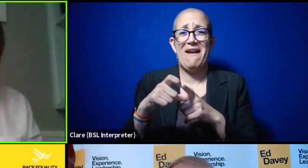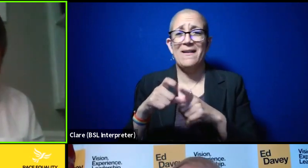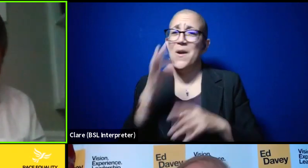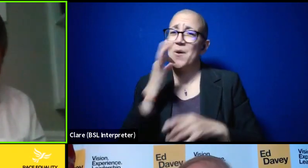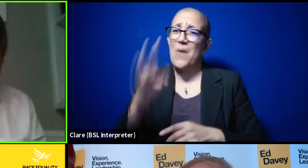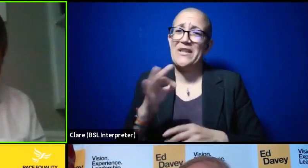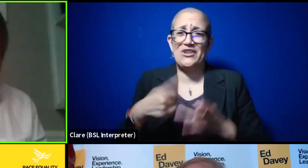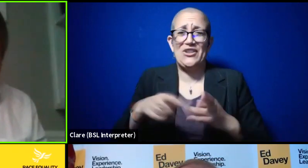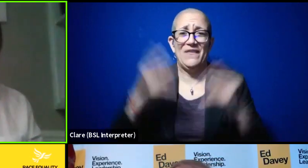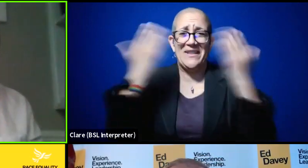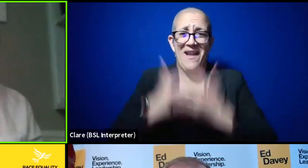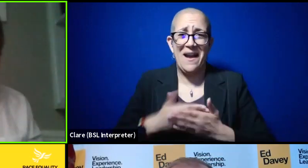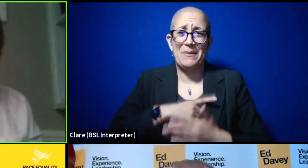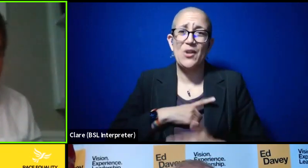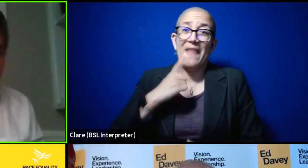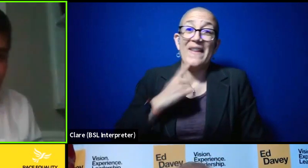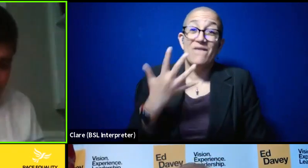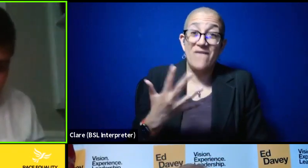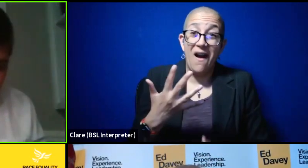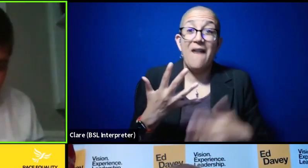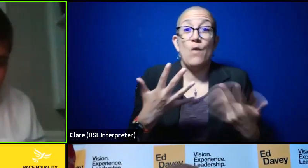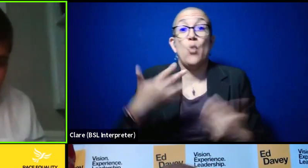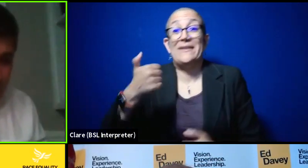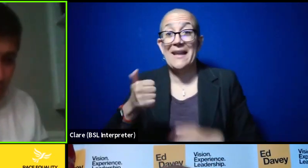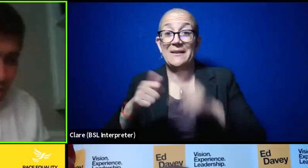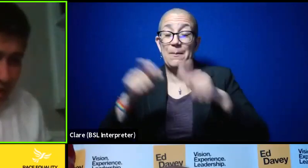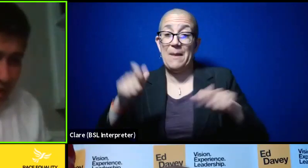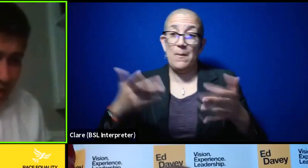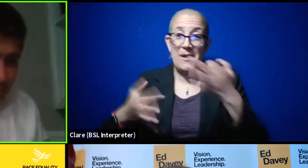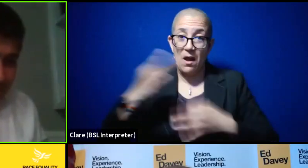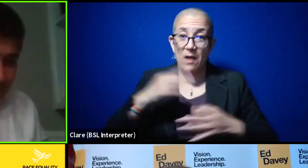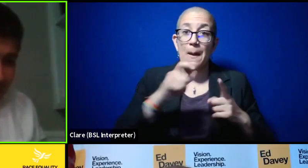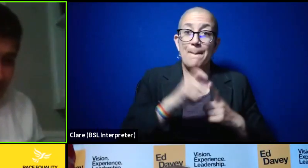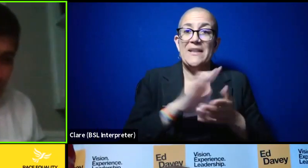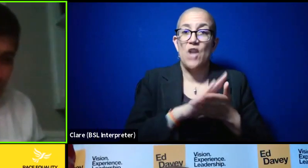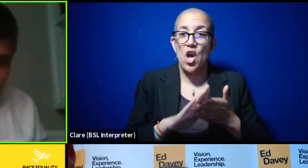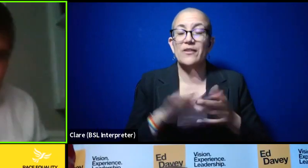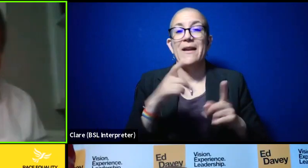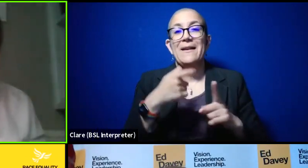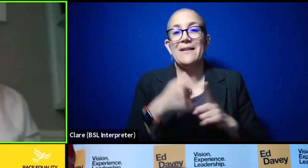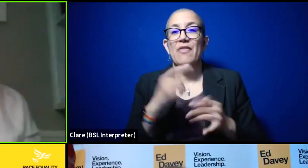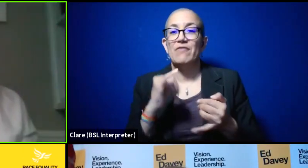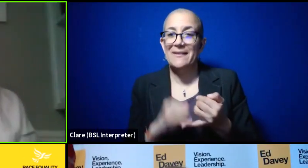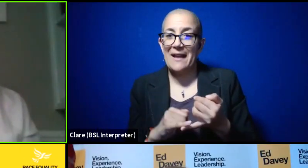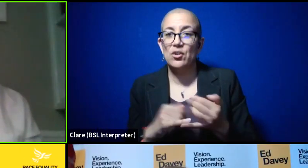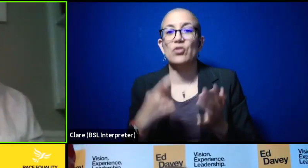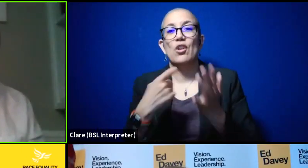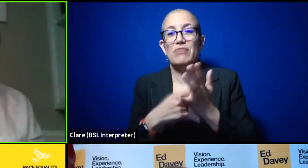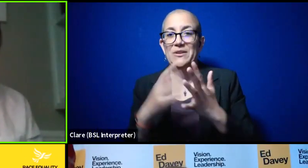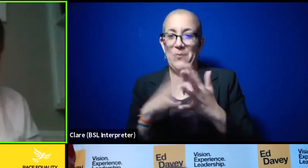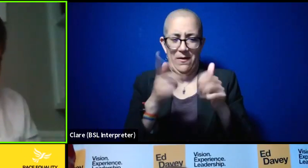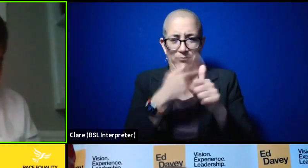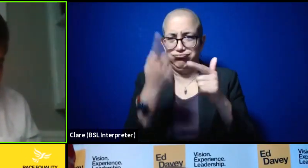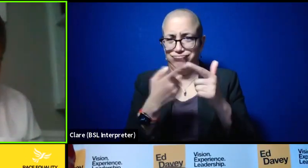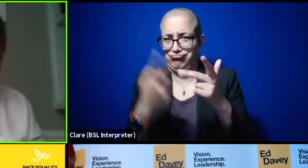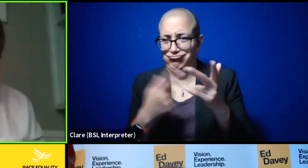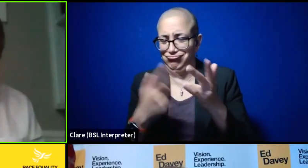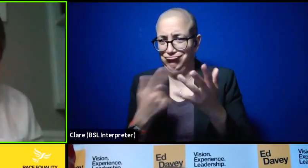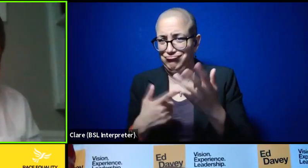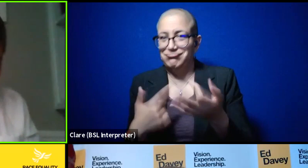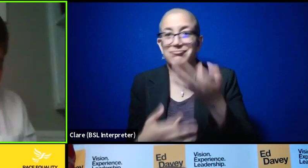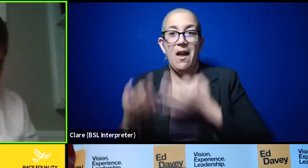I think 5 or 6 people asked it. Peter Hurst, Catherine Santos, Richard Lowry were among the people to ask it, and you